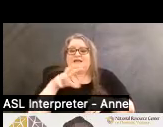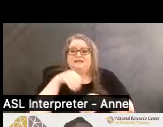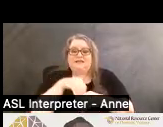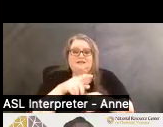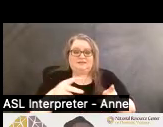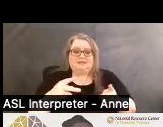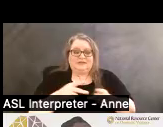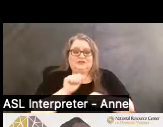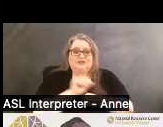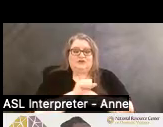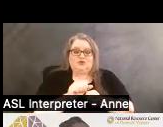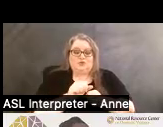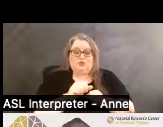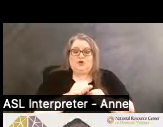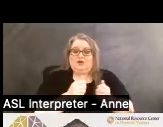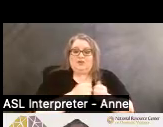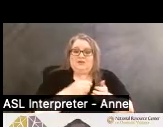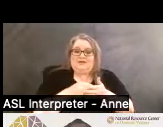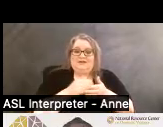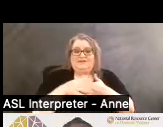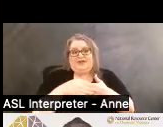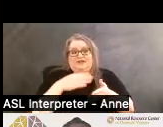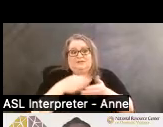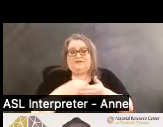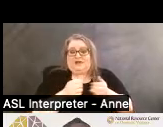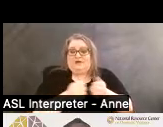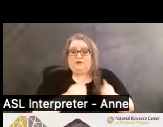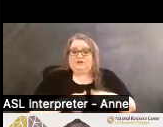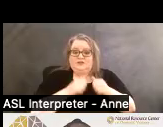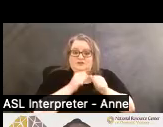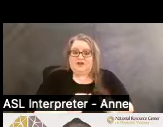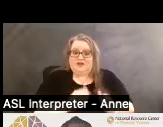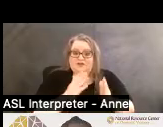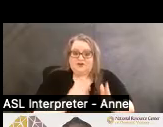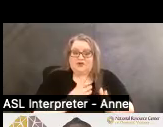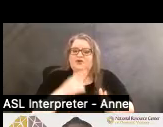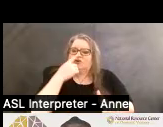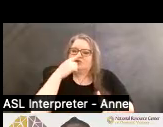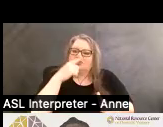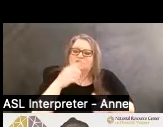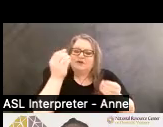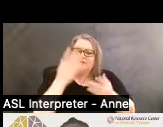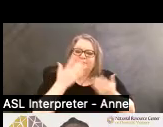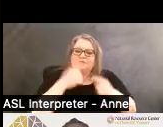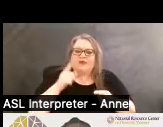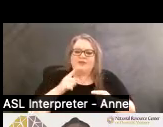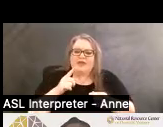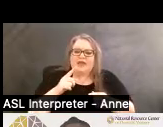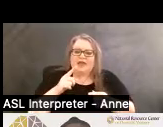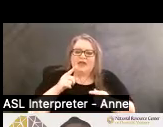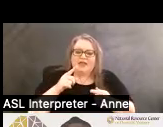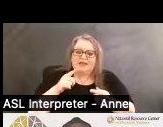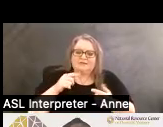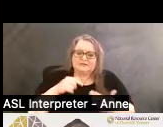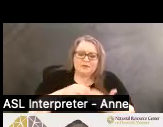program with survivors. So TL, can you tell us a little bit about when they approached you to be a part of